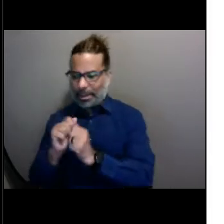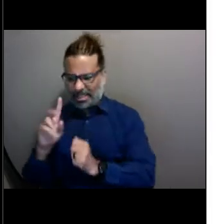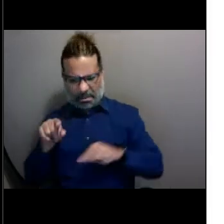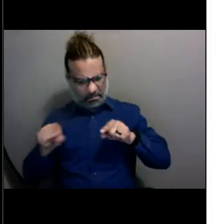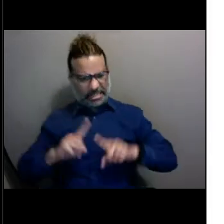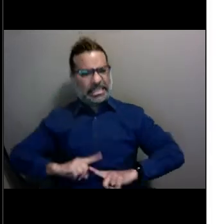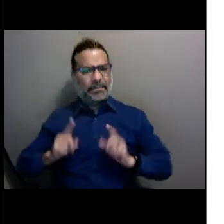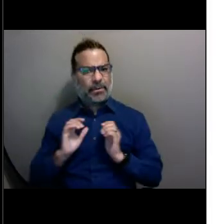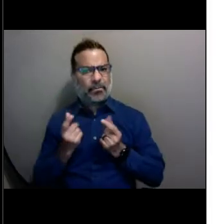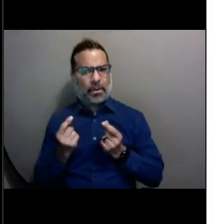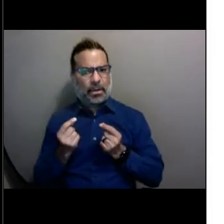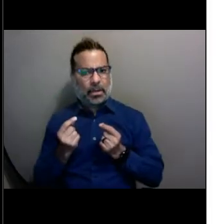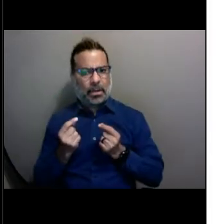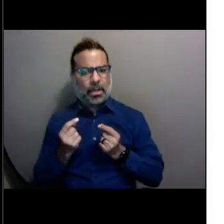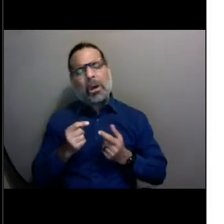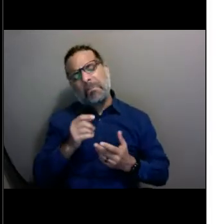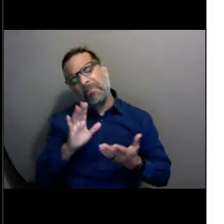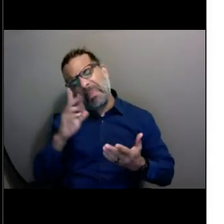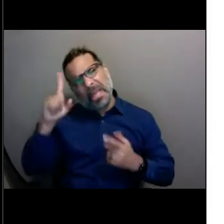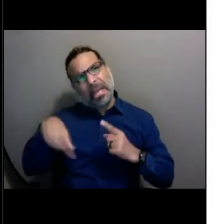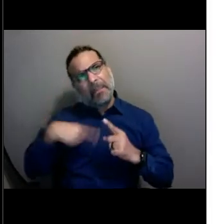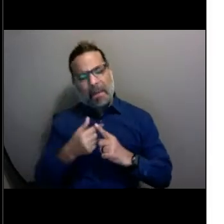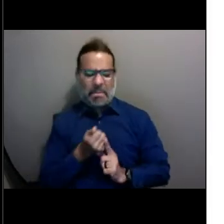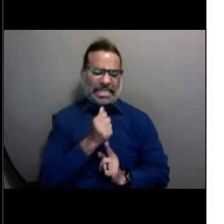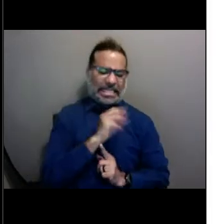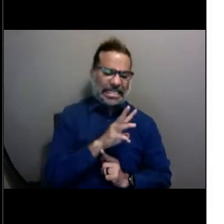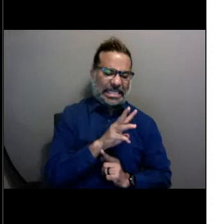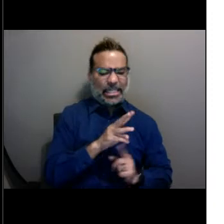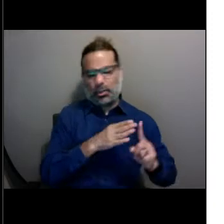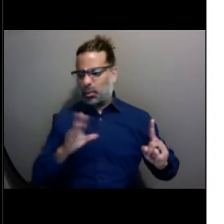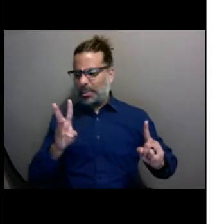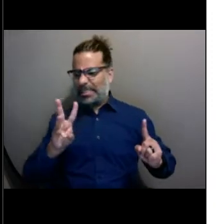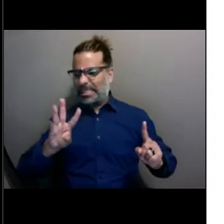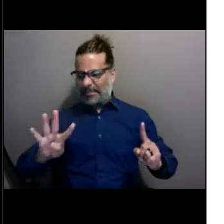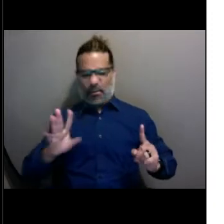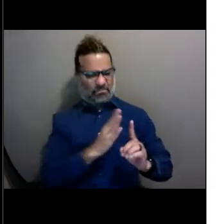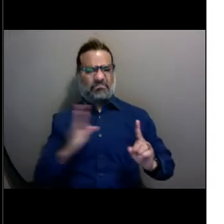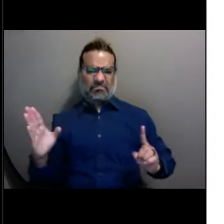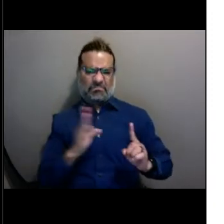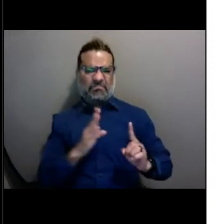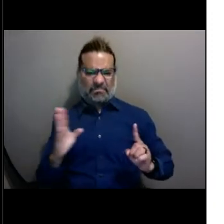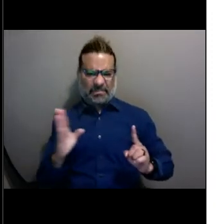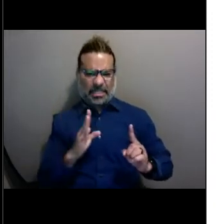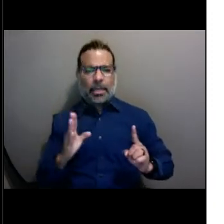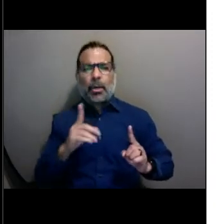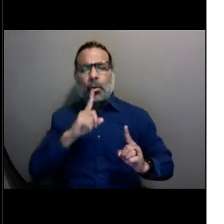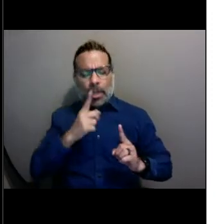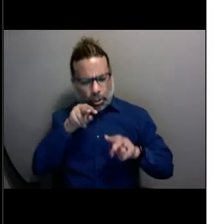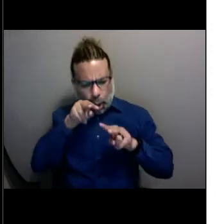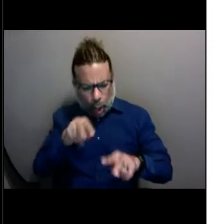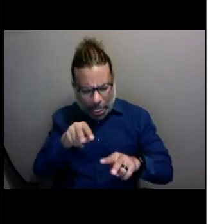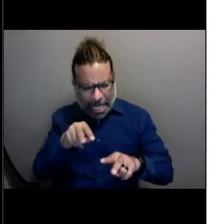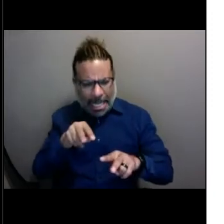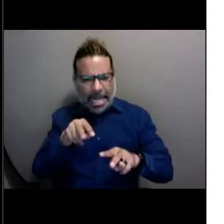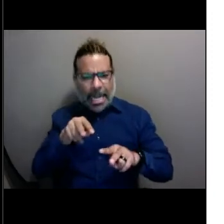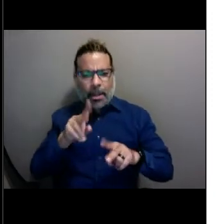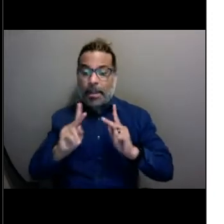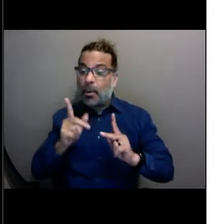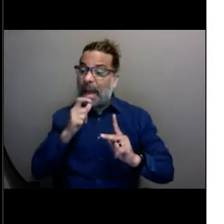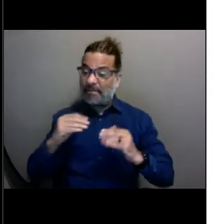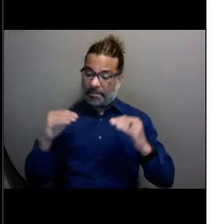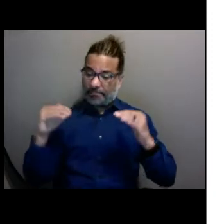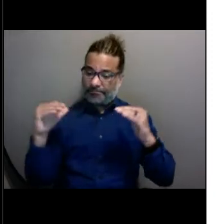adults between age 16 and 64 because we want to really quantify for those with same